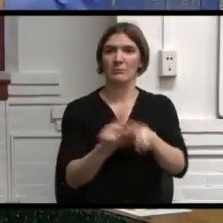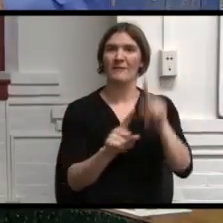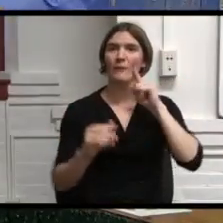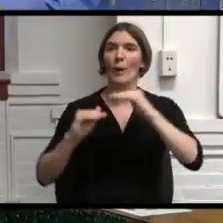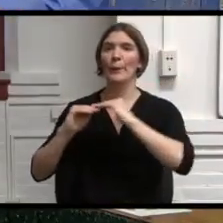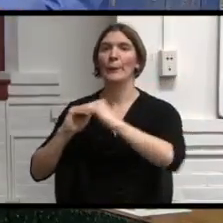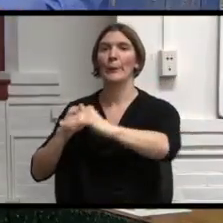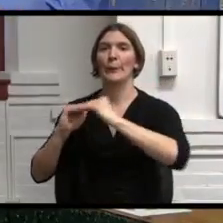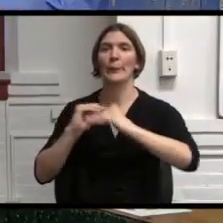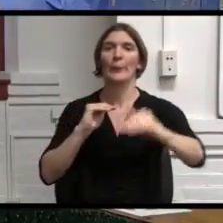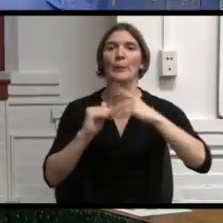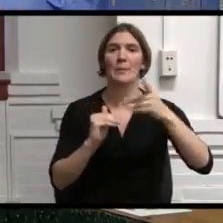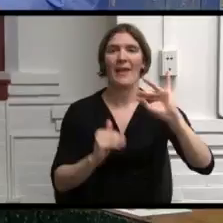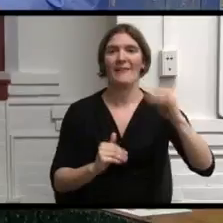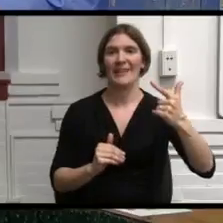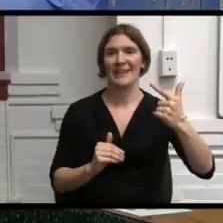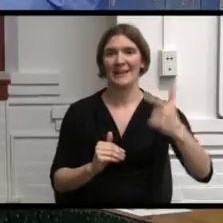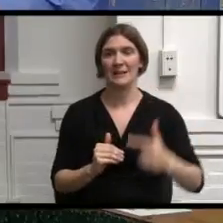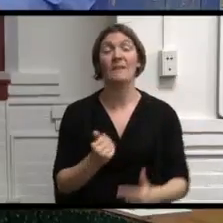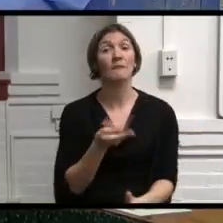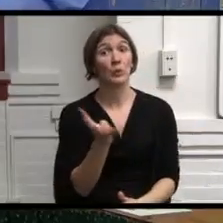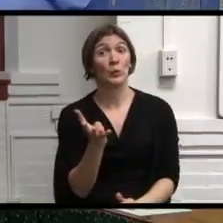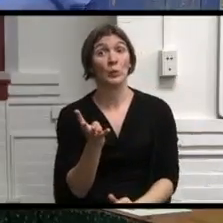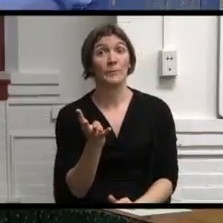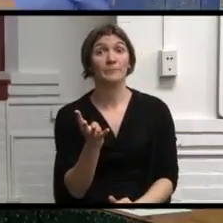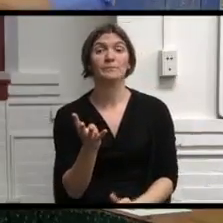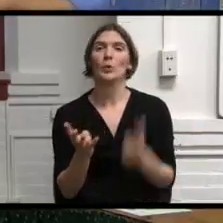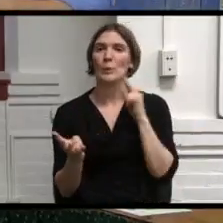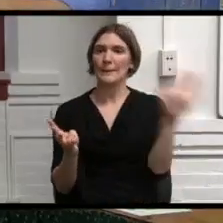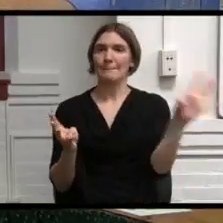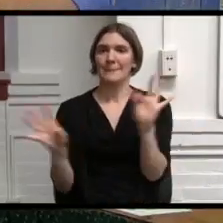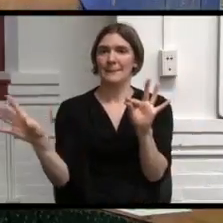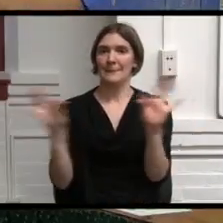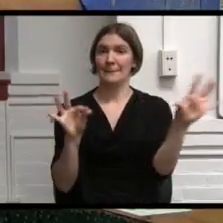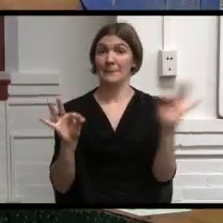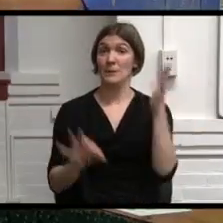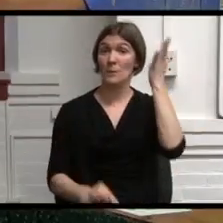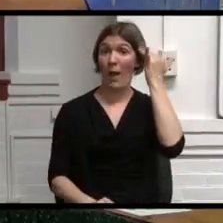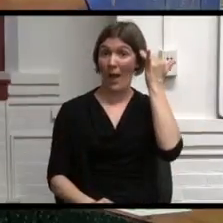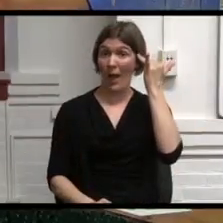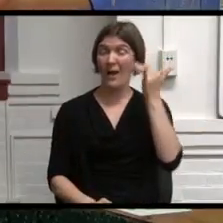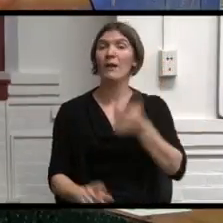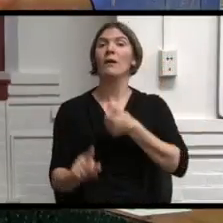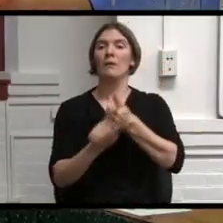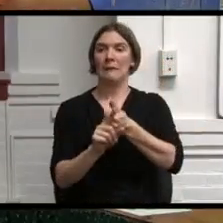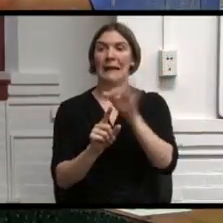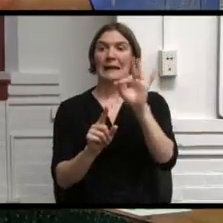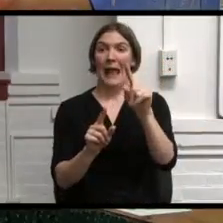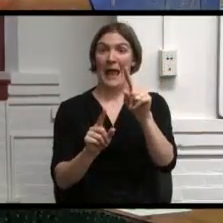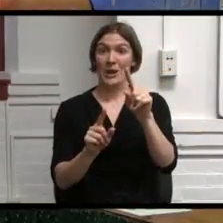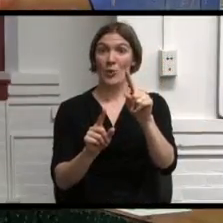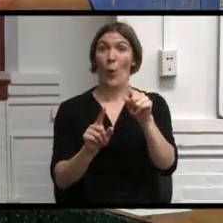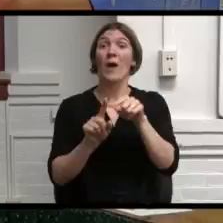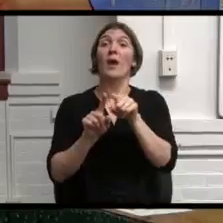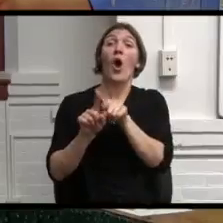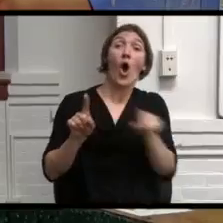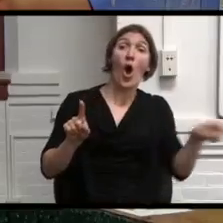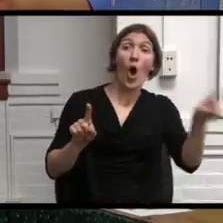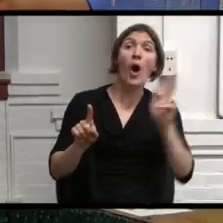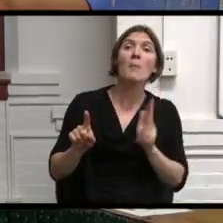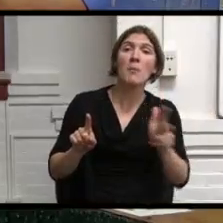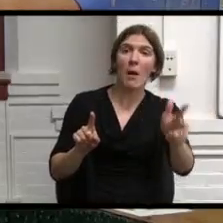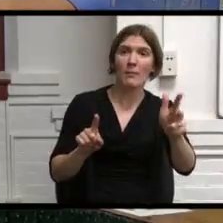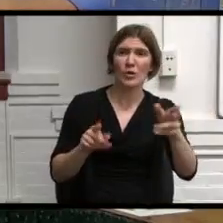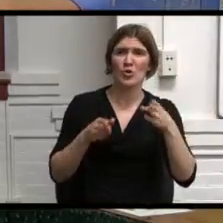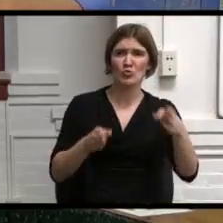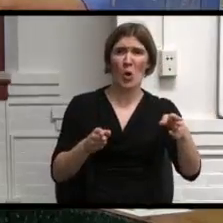projects, both of which were chosen because of the direct impact that those locations have felt as a